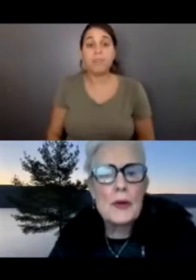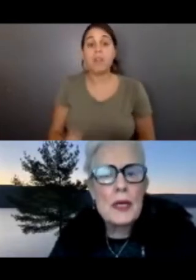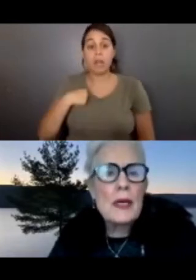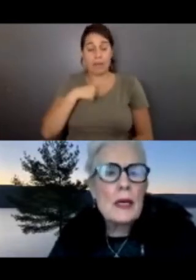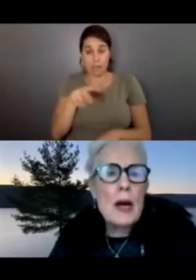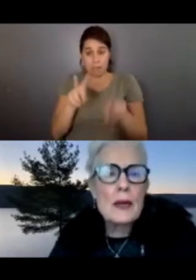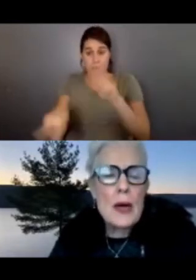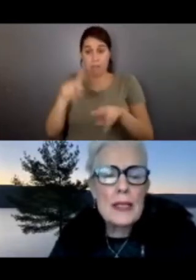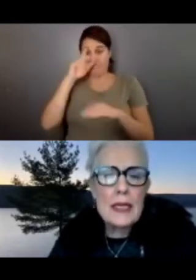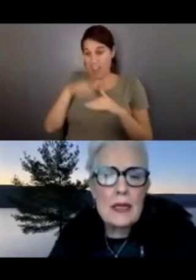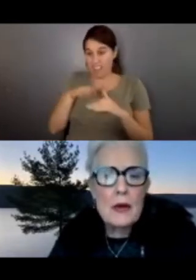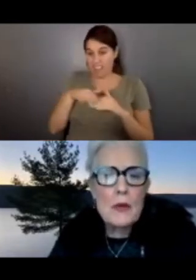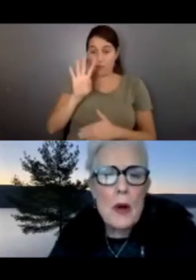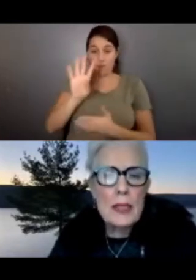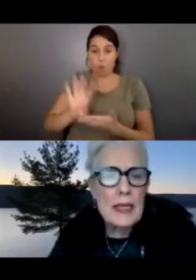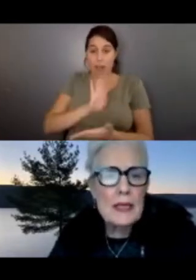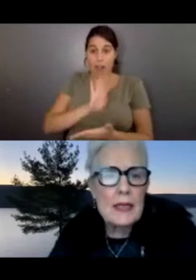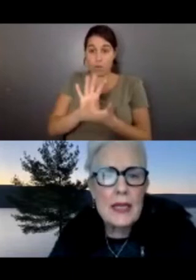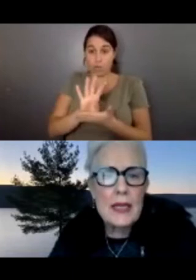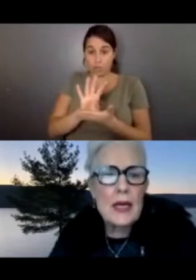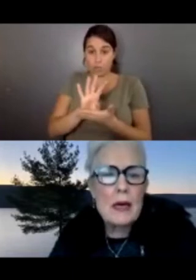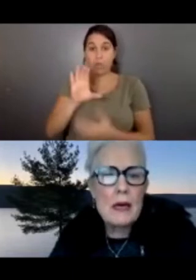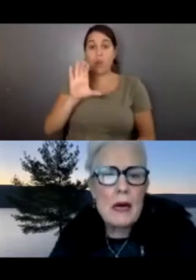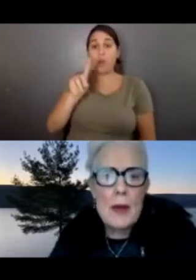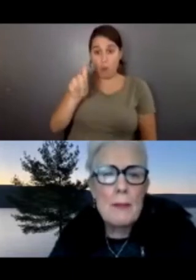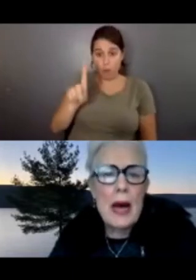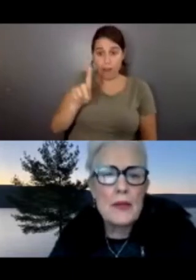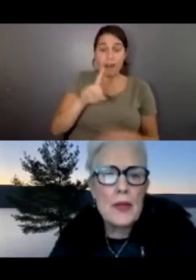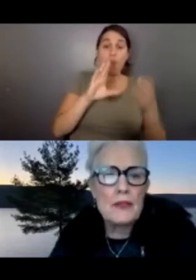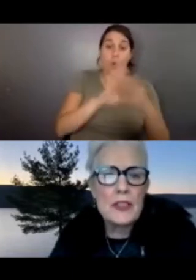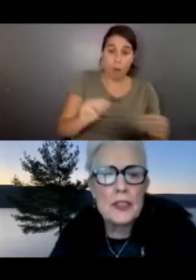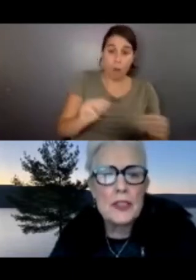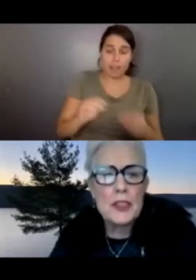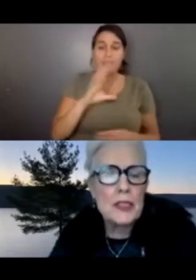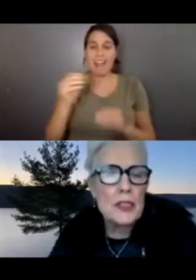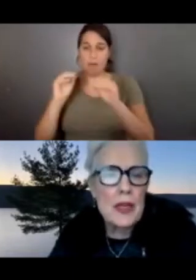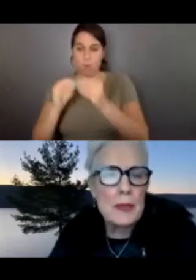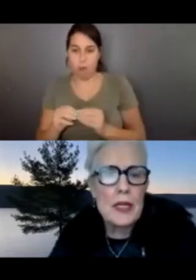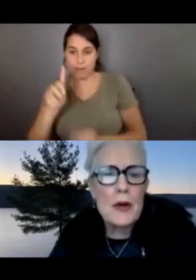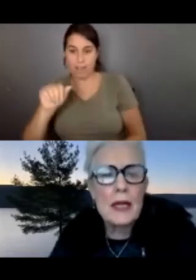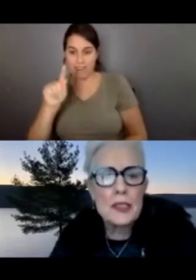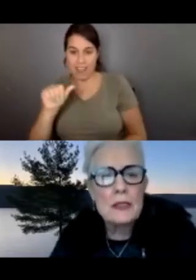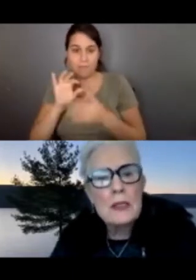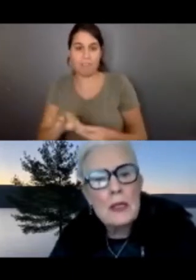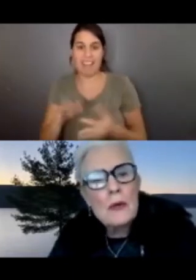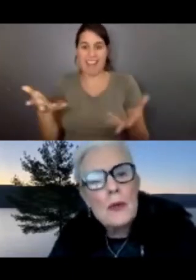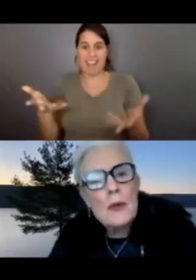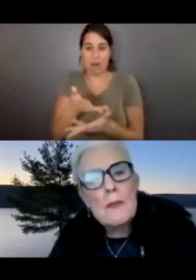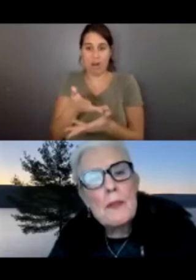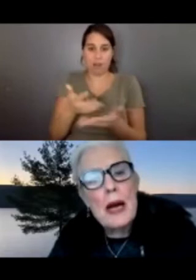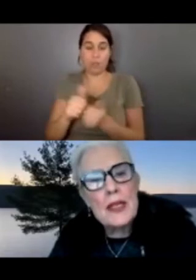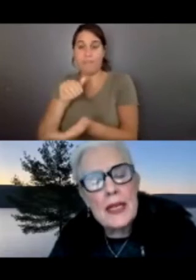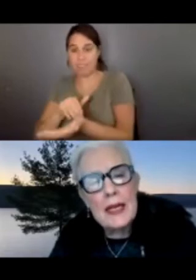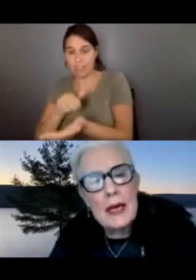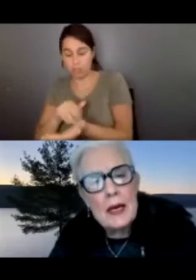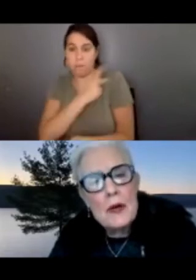code quantitative and qualitative data about the physician-patient family interaction. We compile